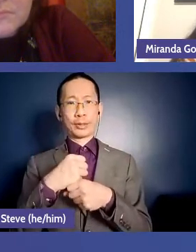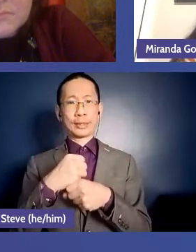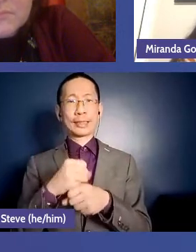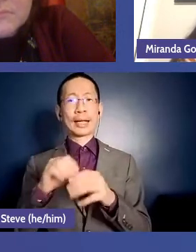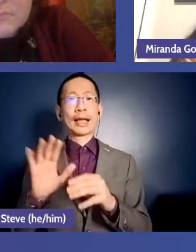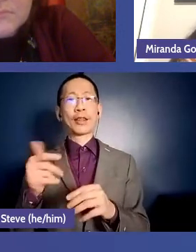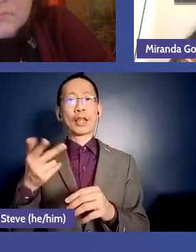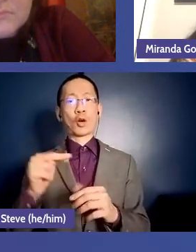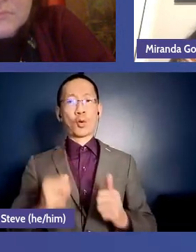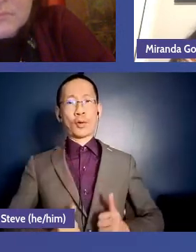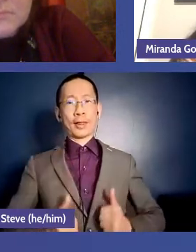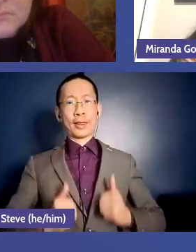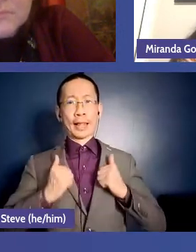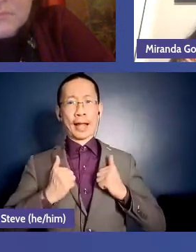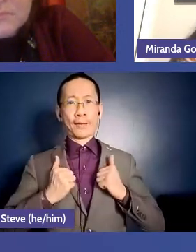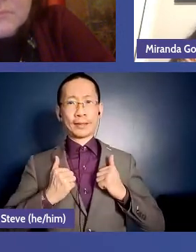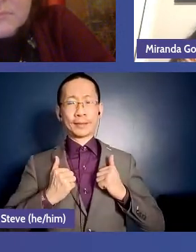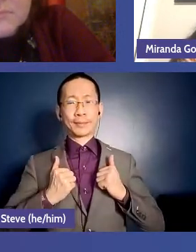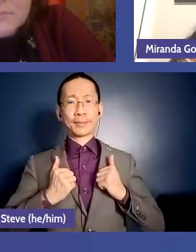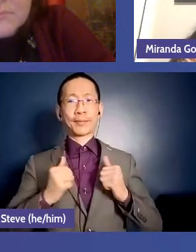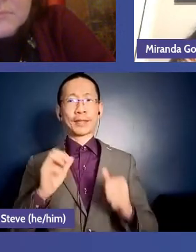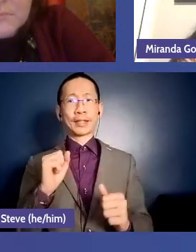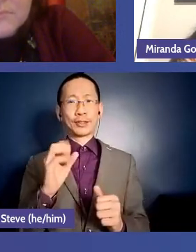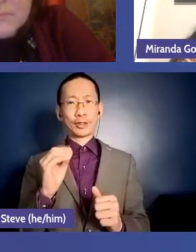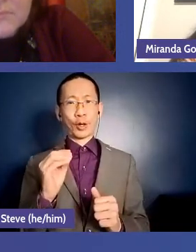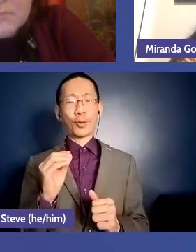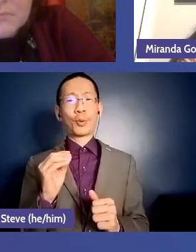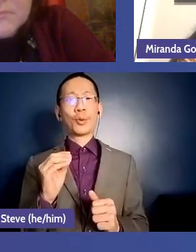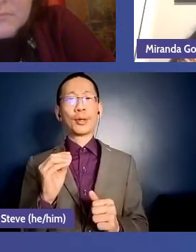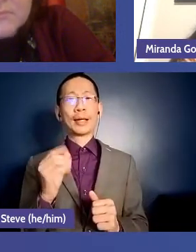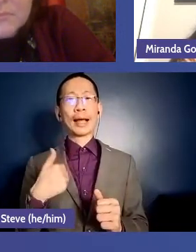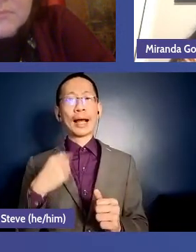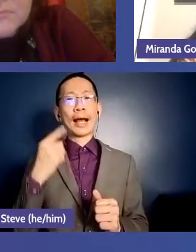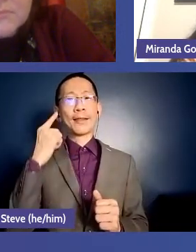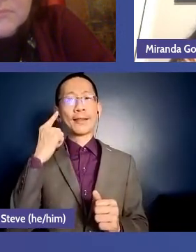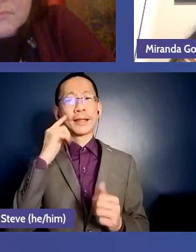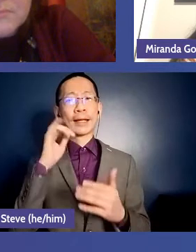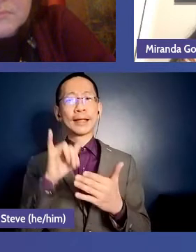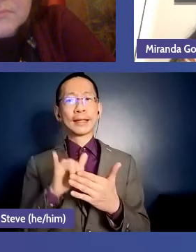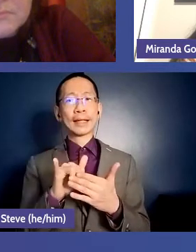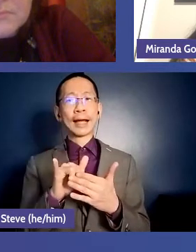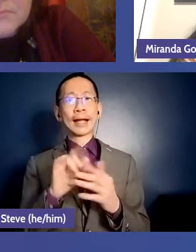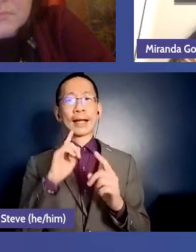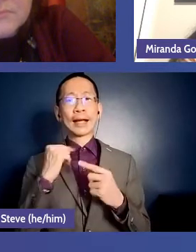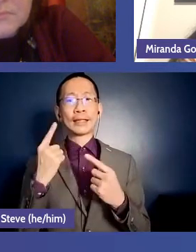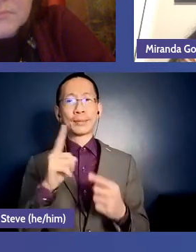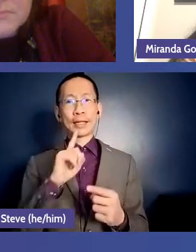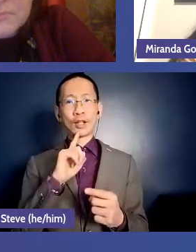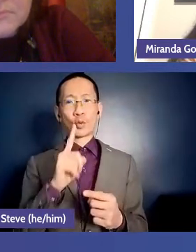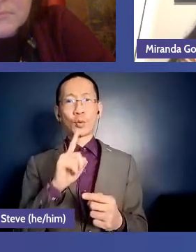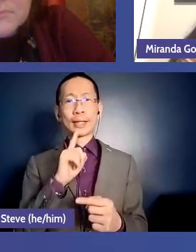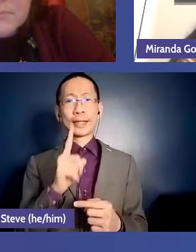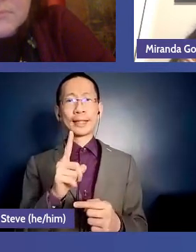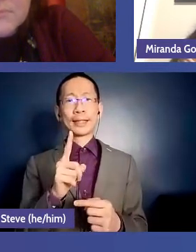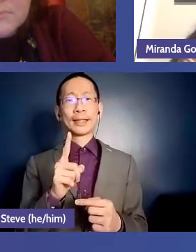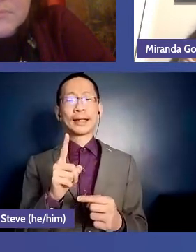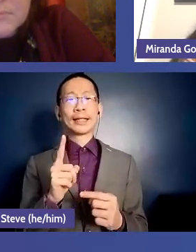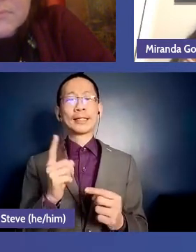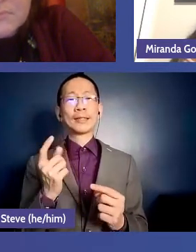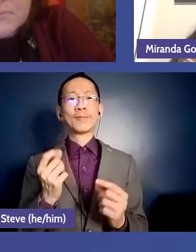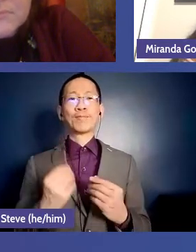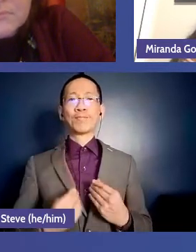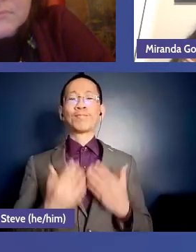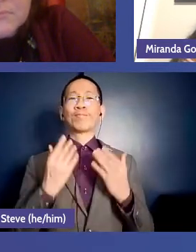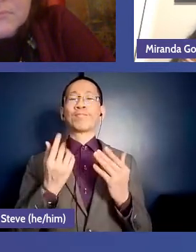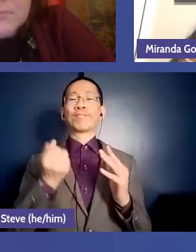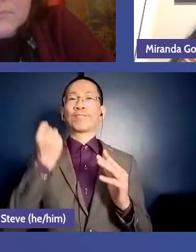their own lives. So I think it has been a really enlightening experience